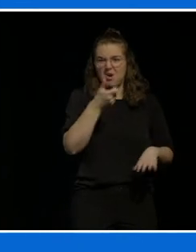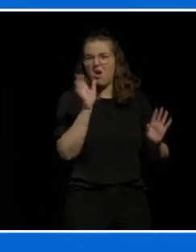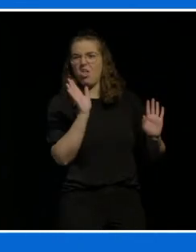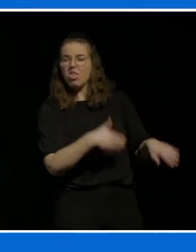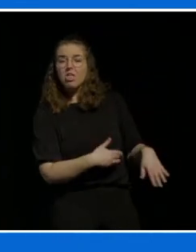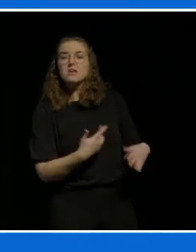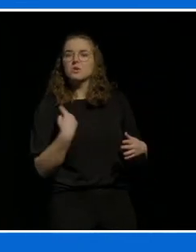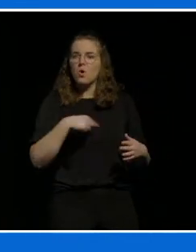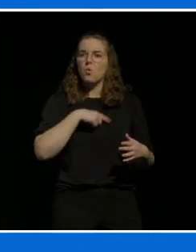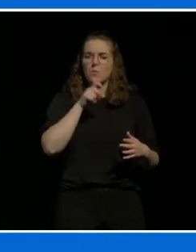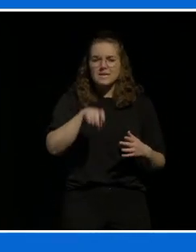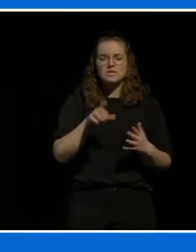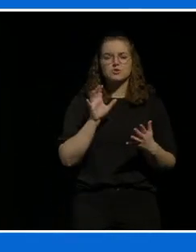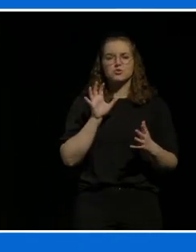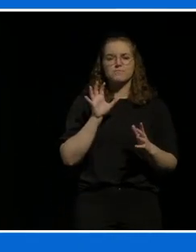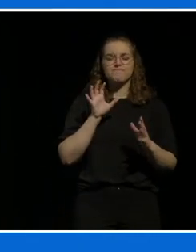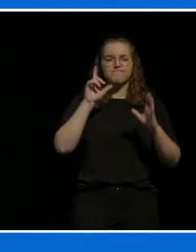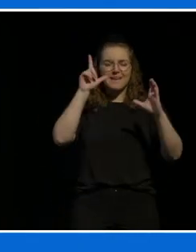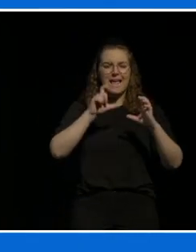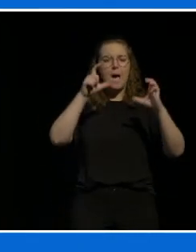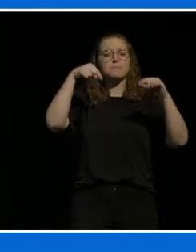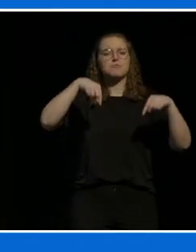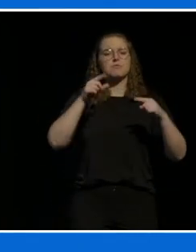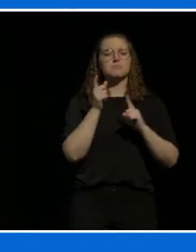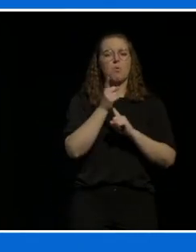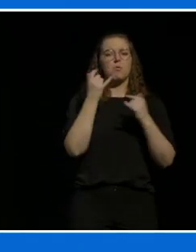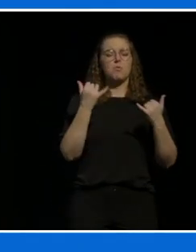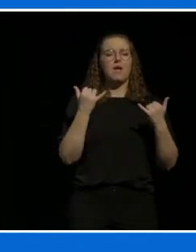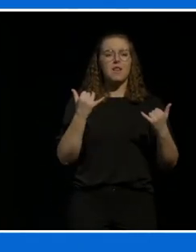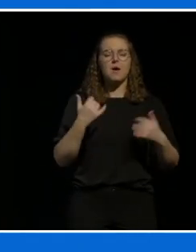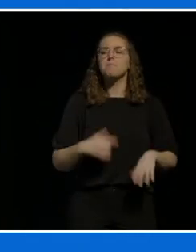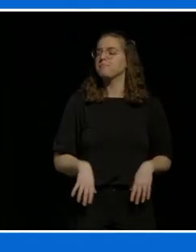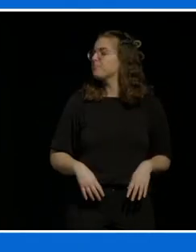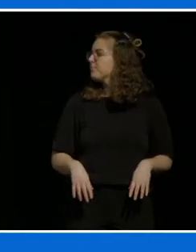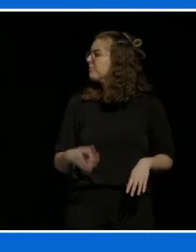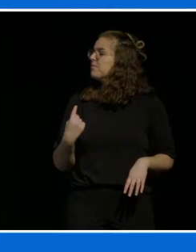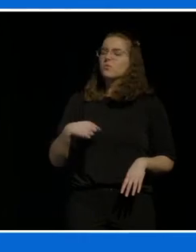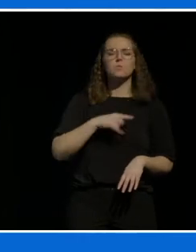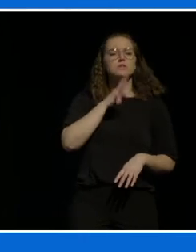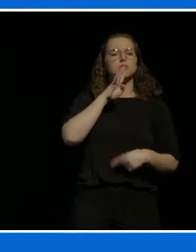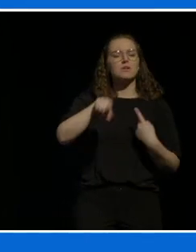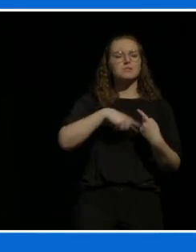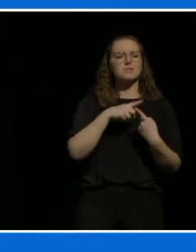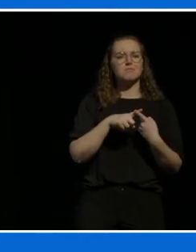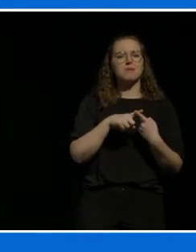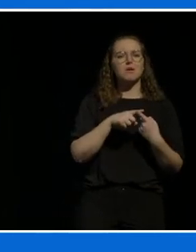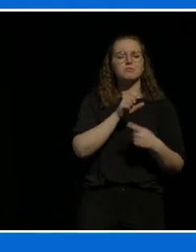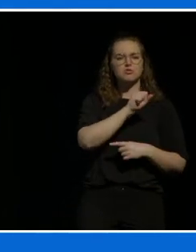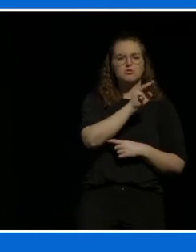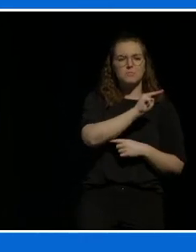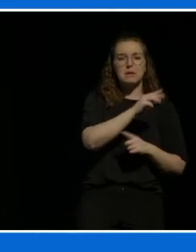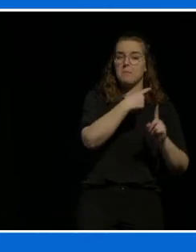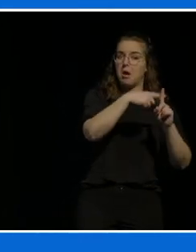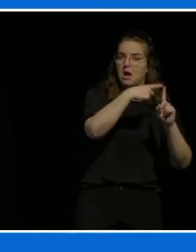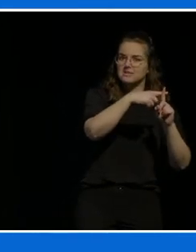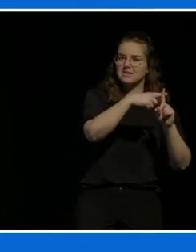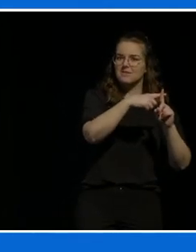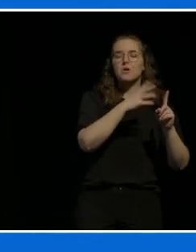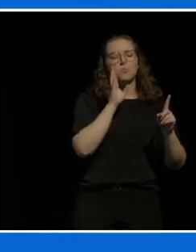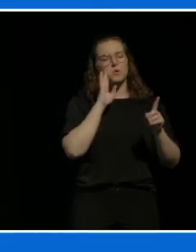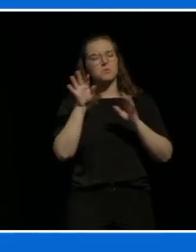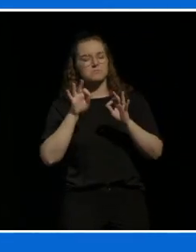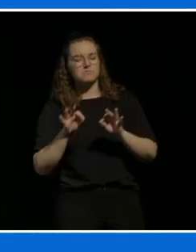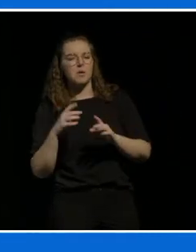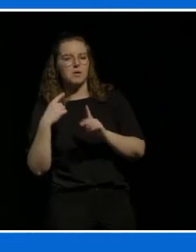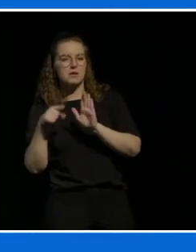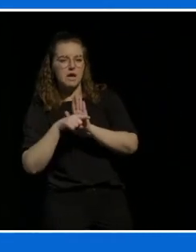now. And I think one thing really quick, we've talked a lot about, like, the positive social media, and I think we'll probably get to some negatives too. But mental